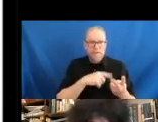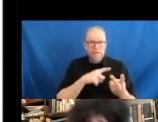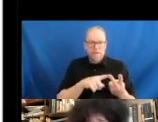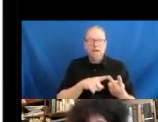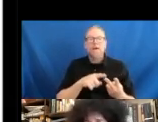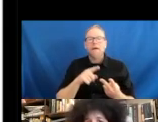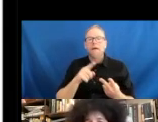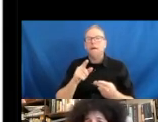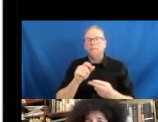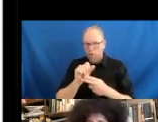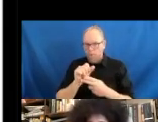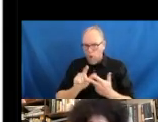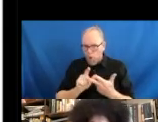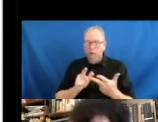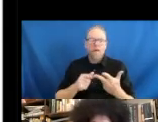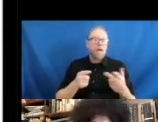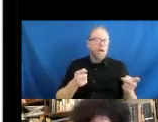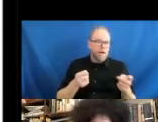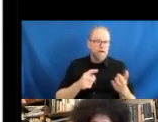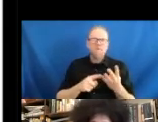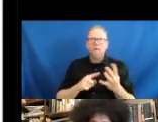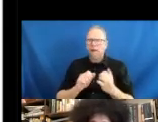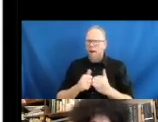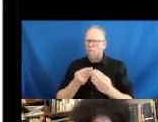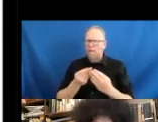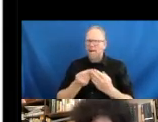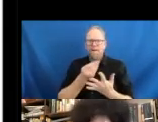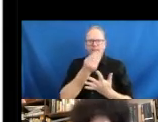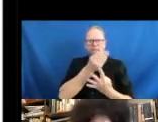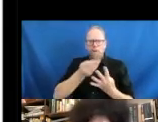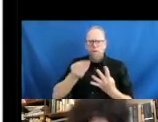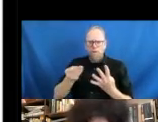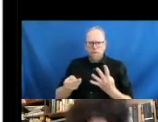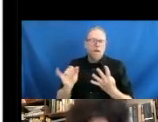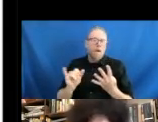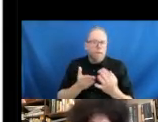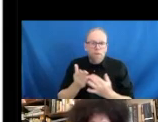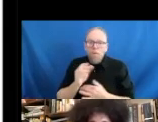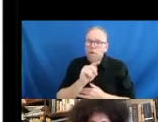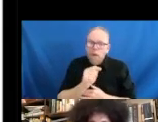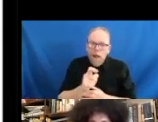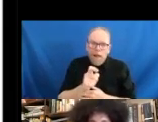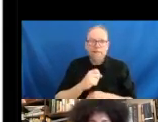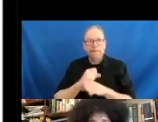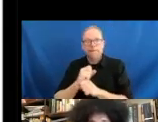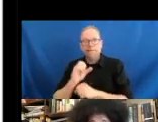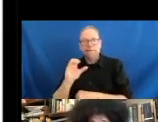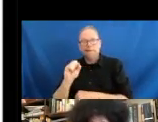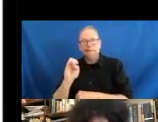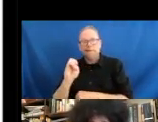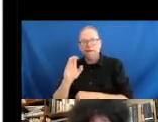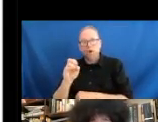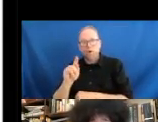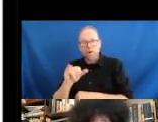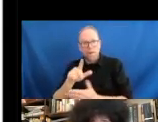governance, and how money flows through a cooperative, aka taxes and securities law. So, cooperatives